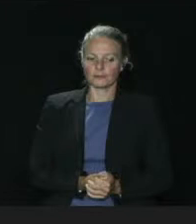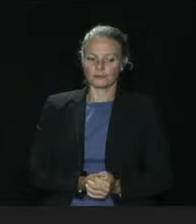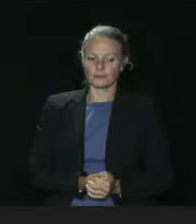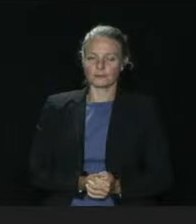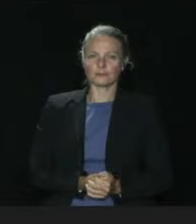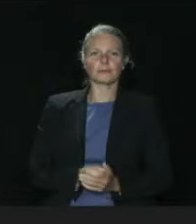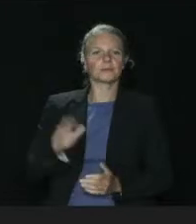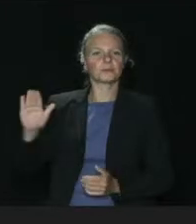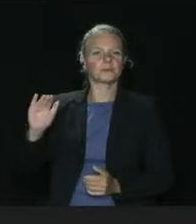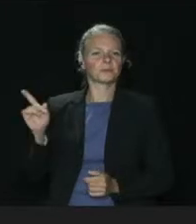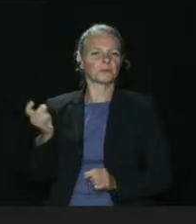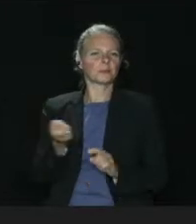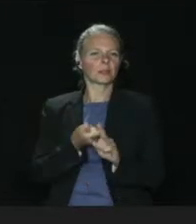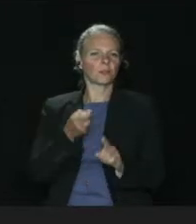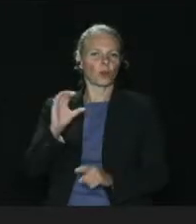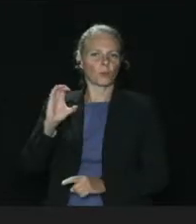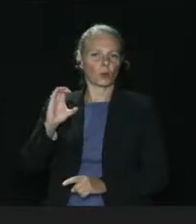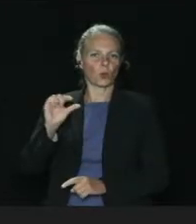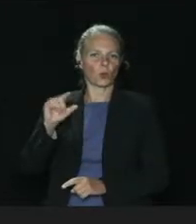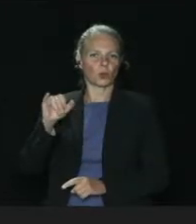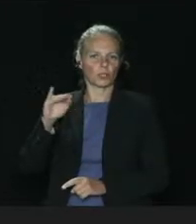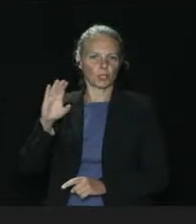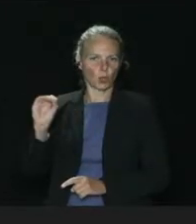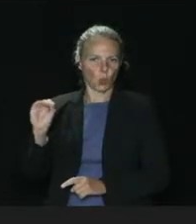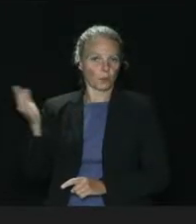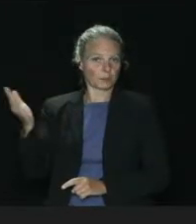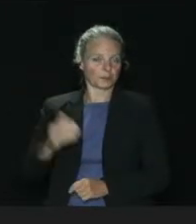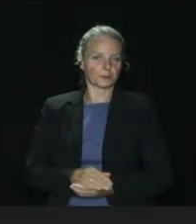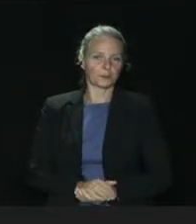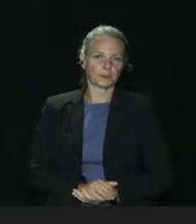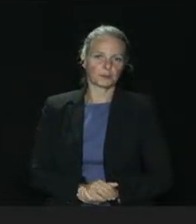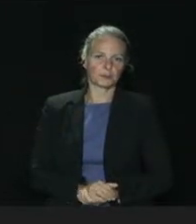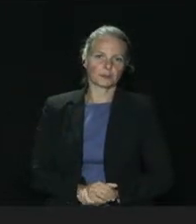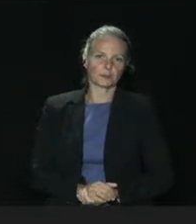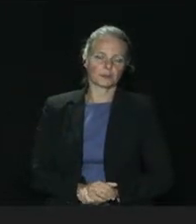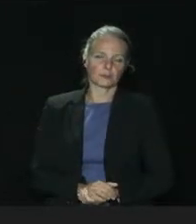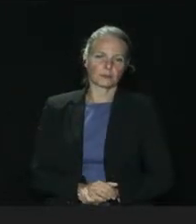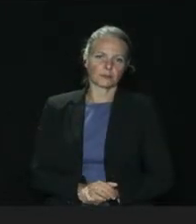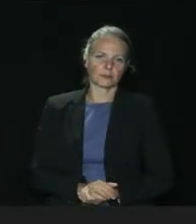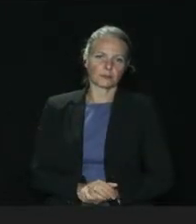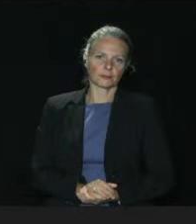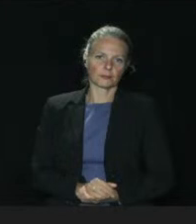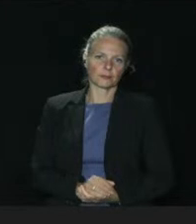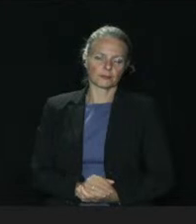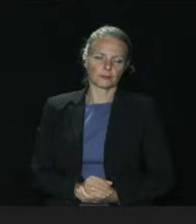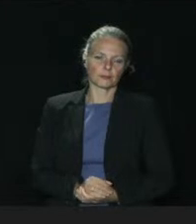Guillemette, Cogeco Nouvelles 90. Next question is from Cogeco Nouvelles,